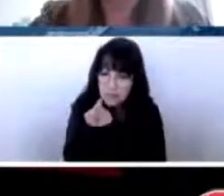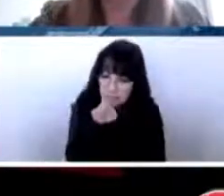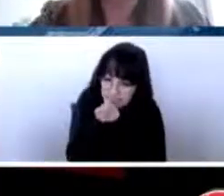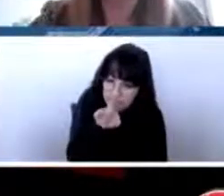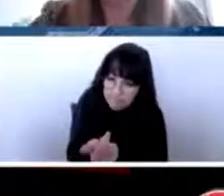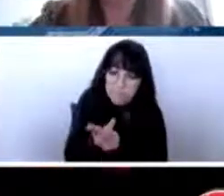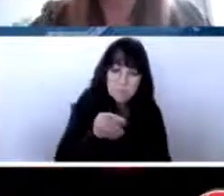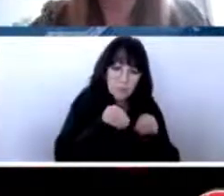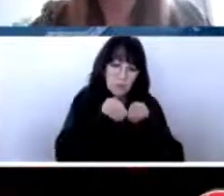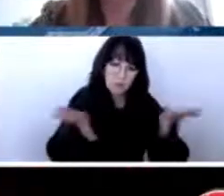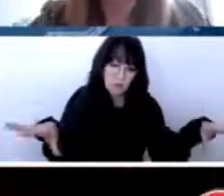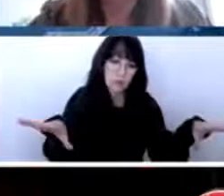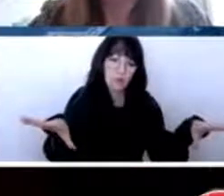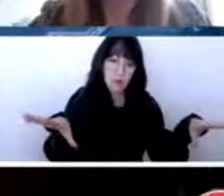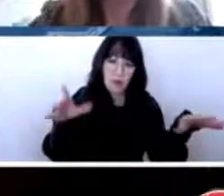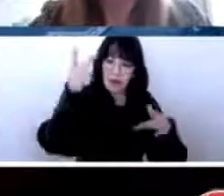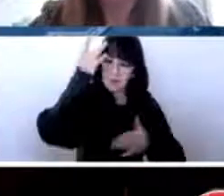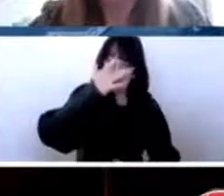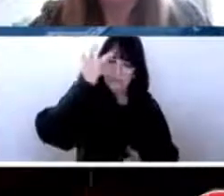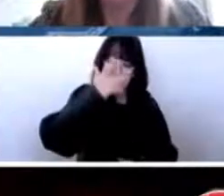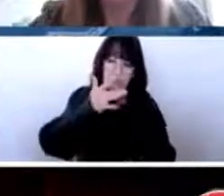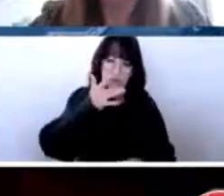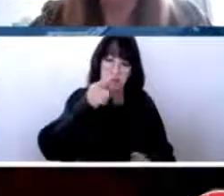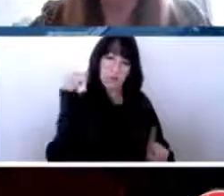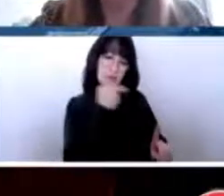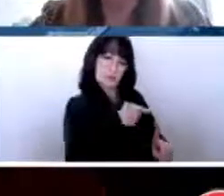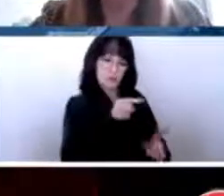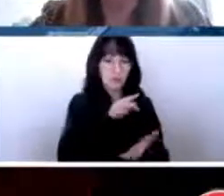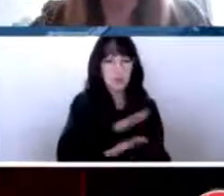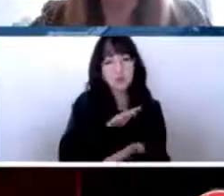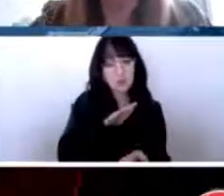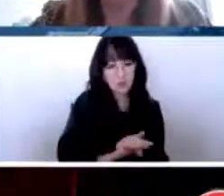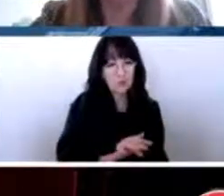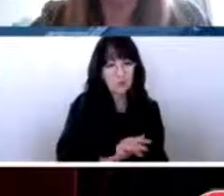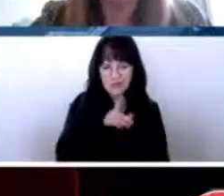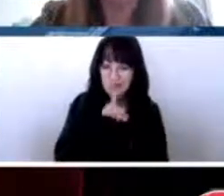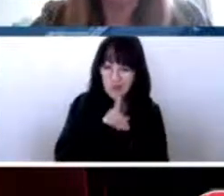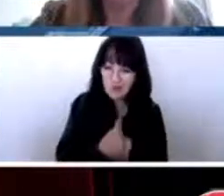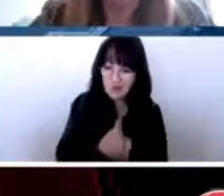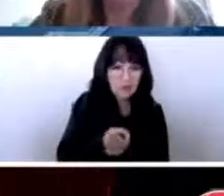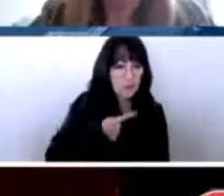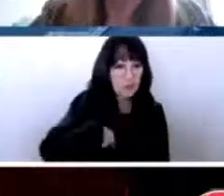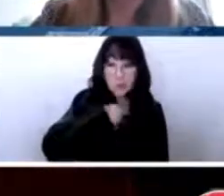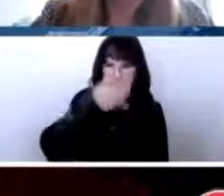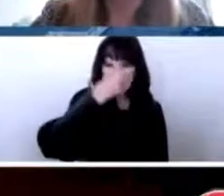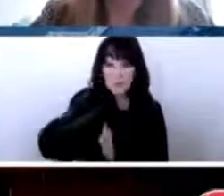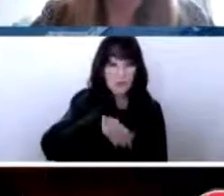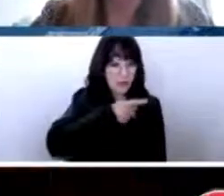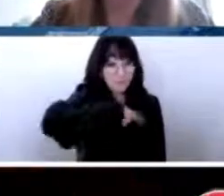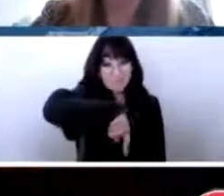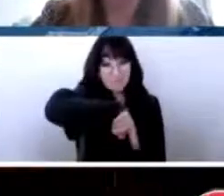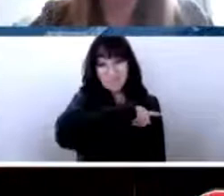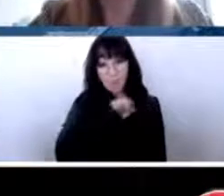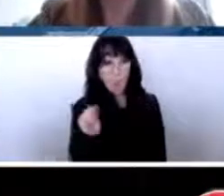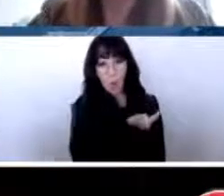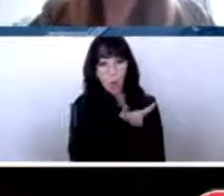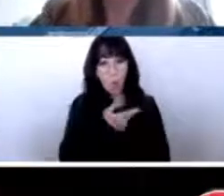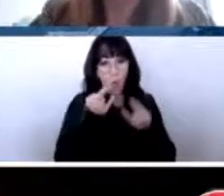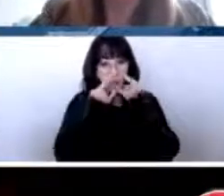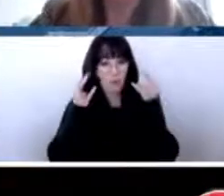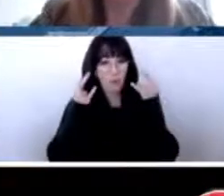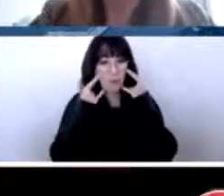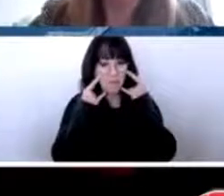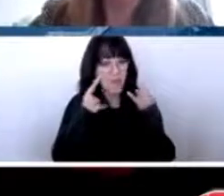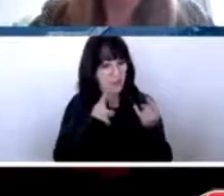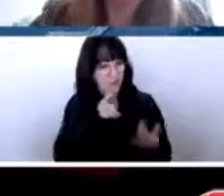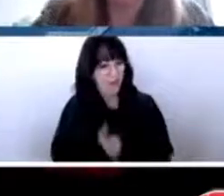during the time of this pandemic. And really, we know that the universal mask wearing makes a big difference.